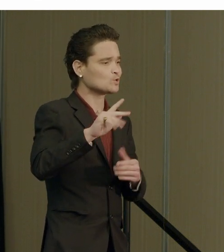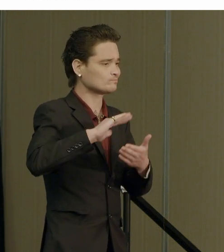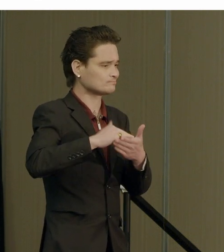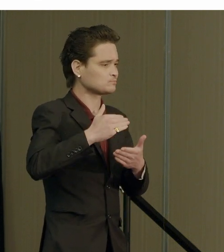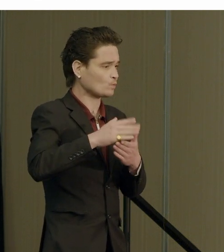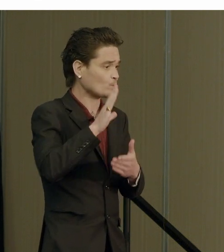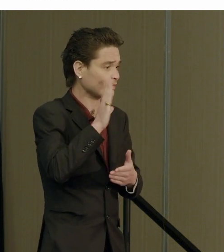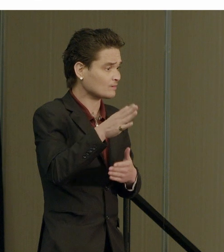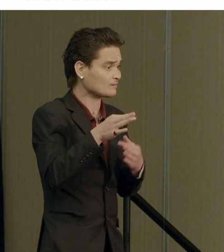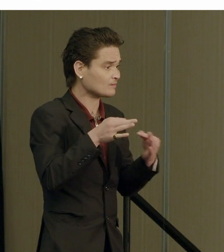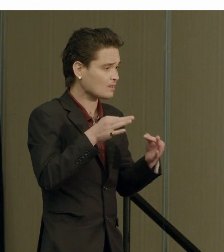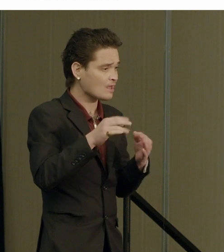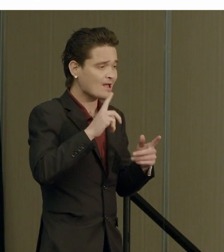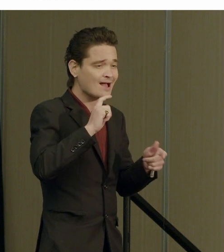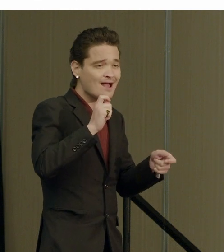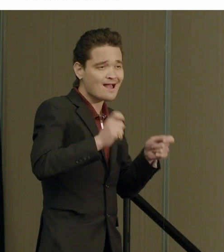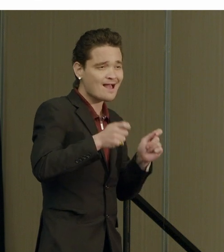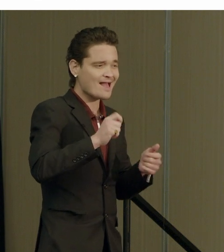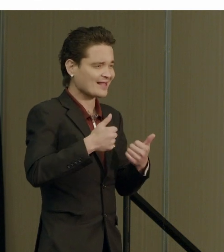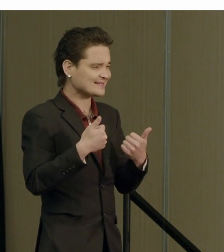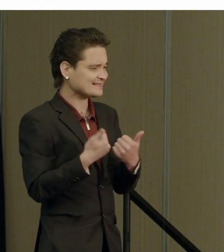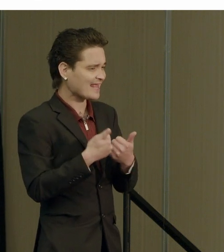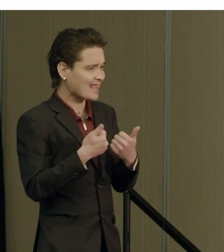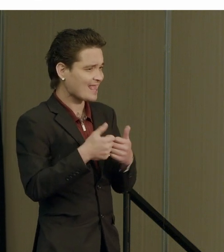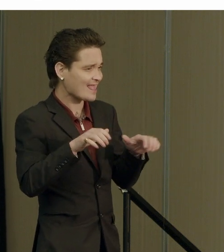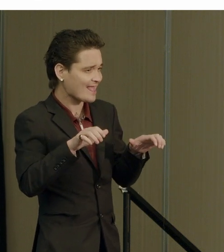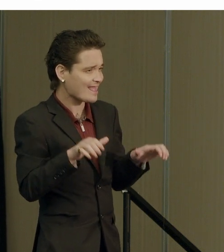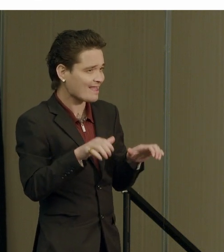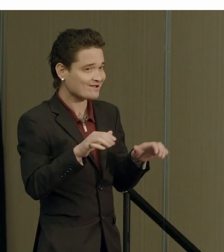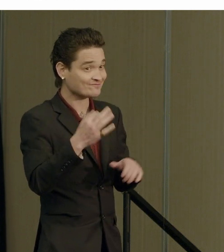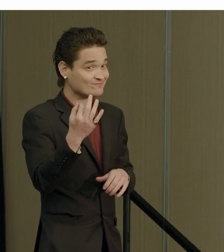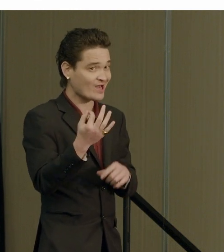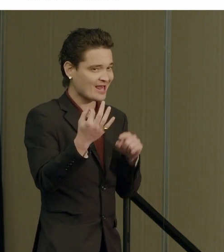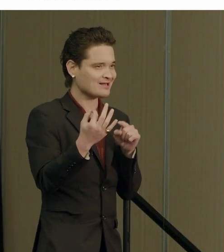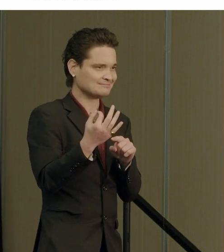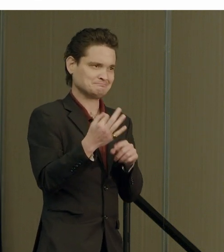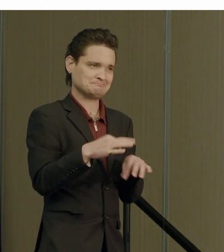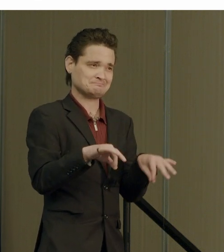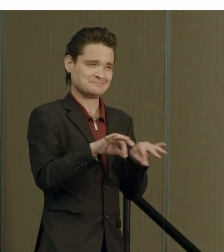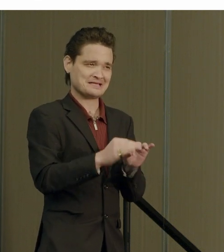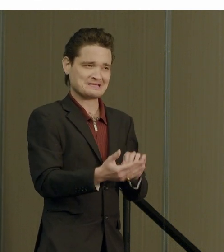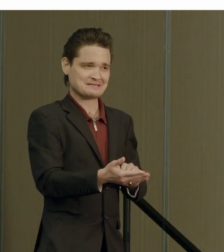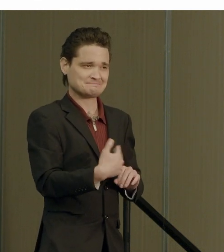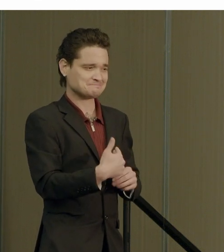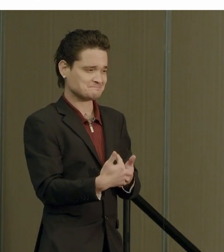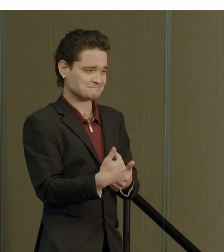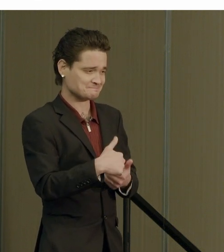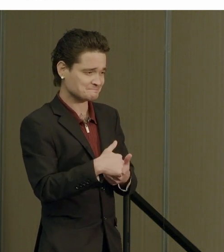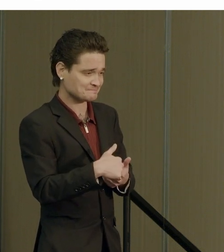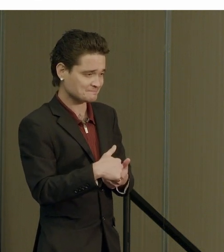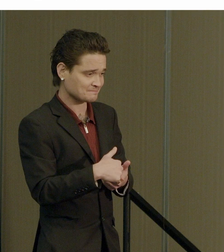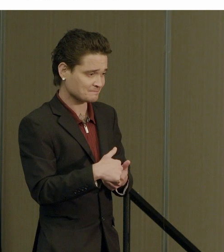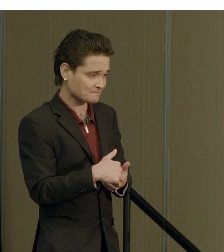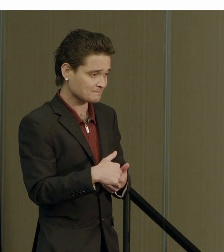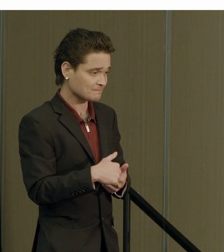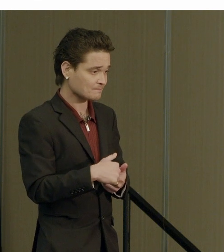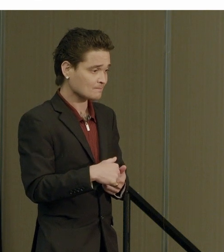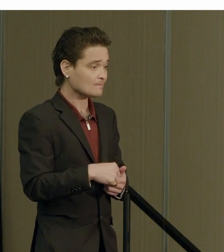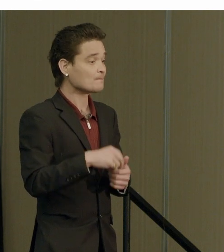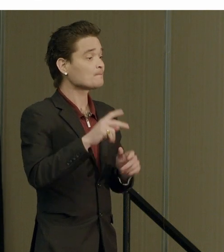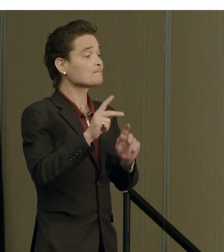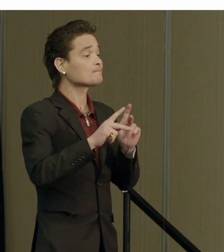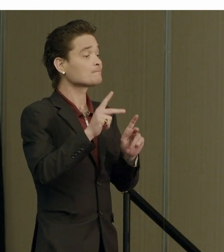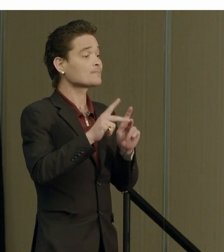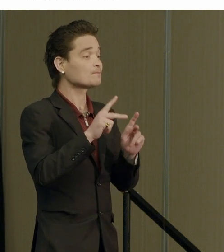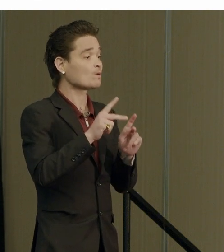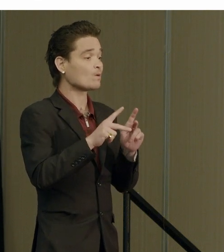coming on Friday. Also that day, Project Relate, communication made easy for people with non-standard speech, and SoundSense,